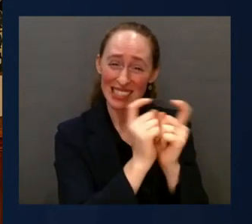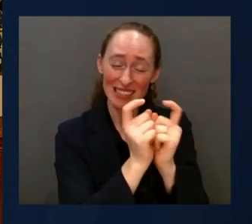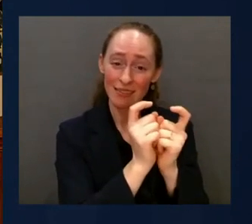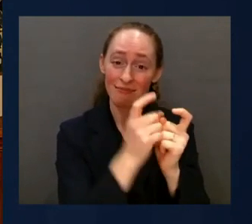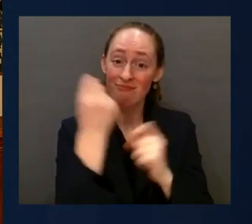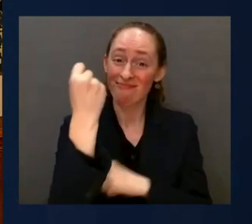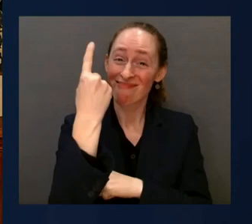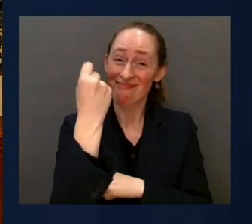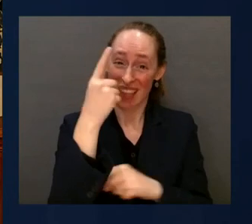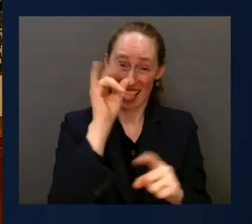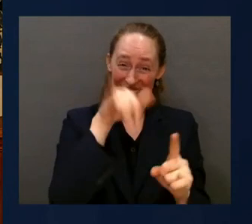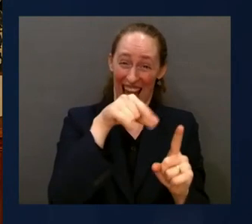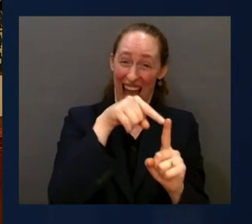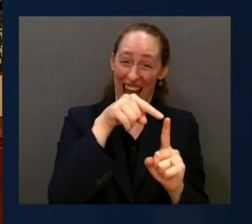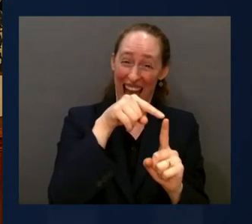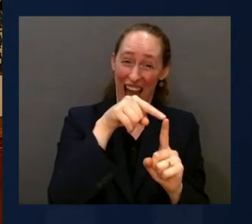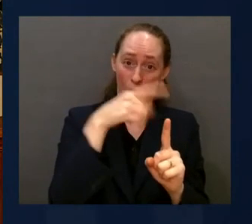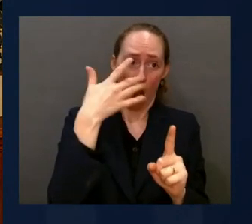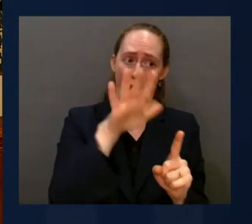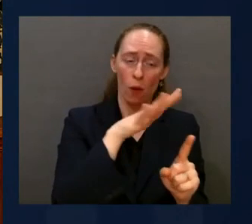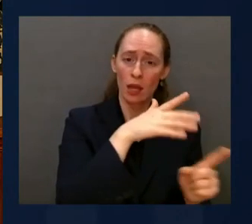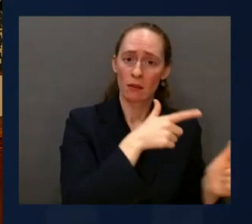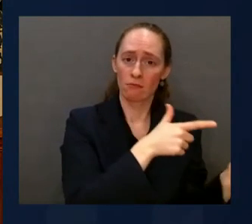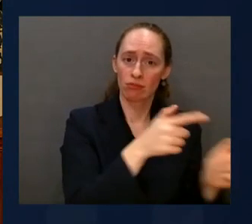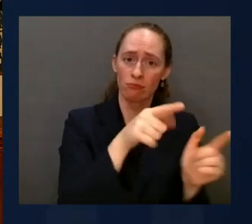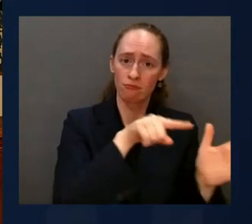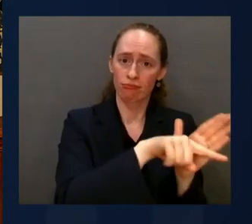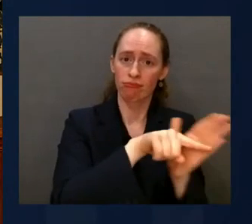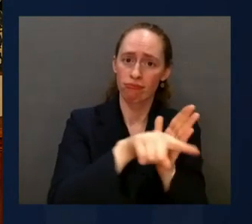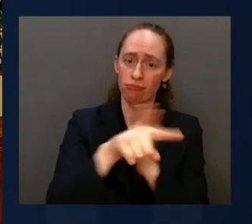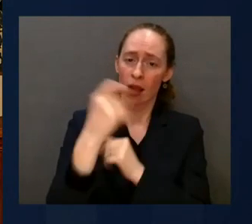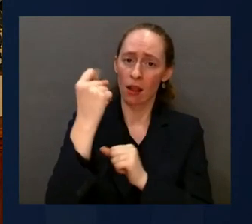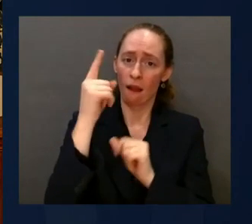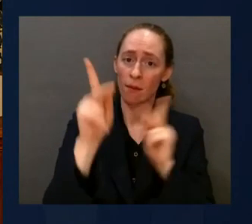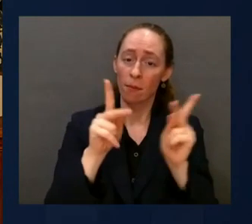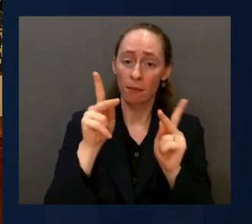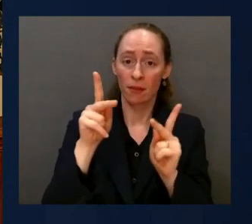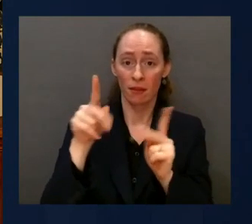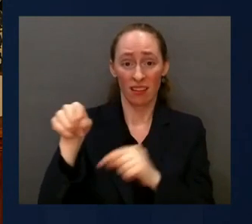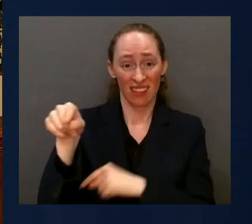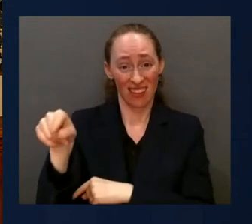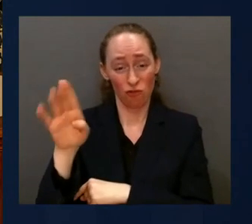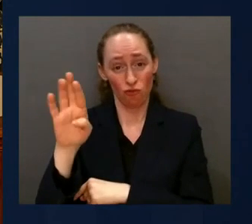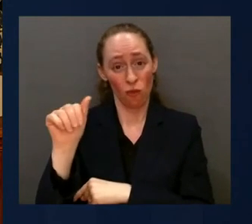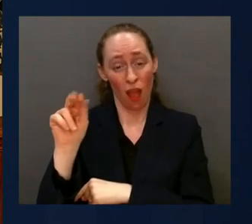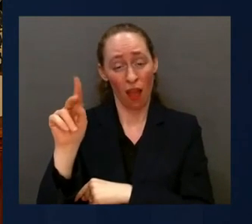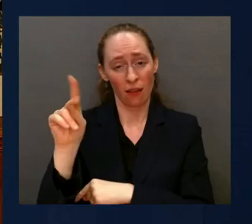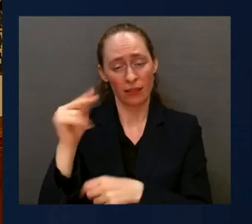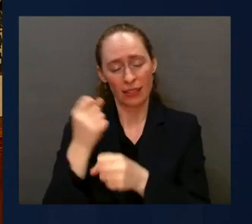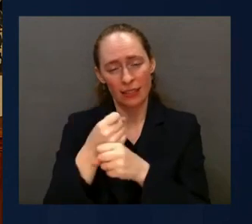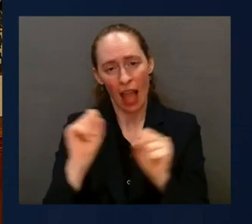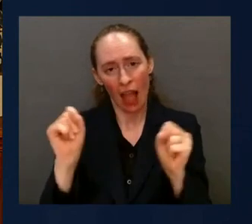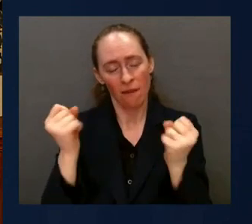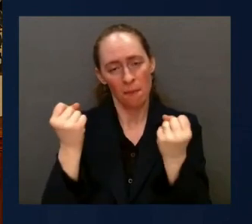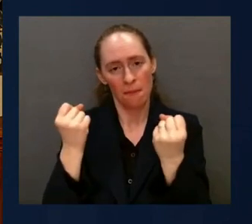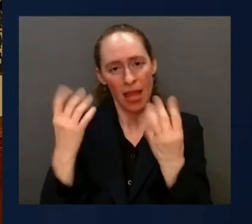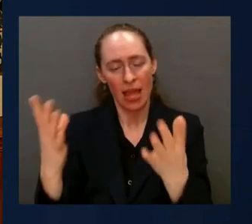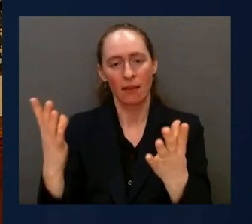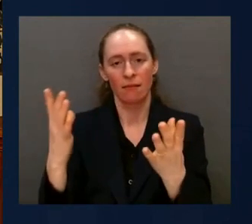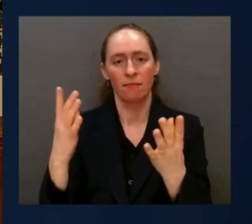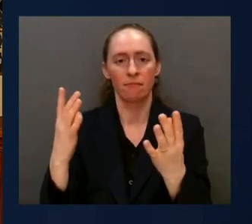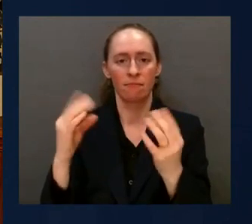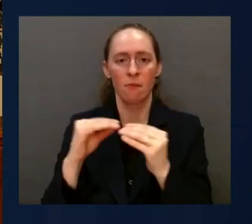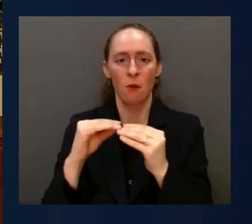11. He saved lives. It's time we do the same. Ban assault